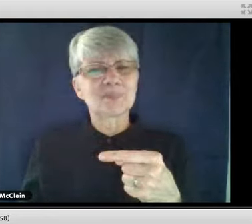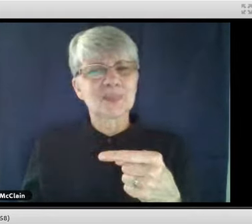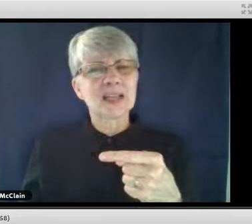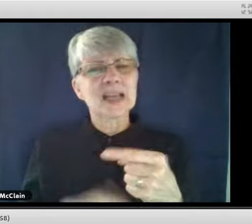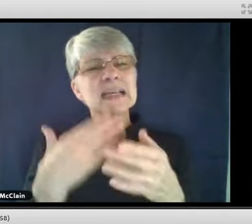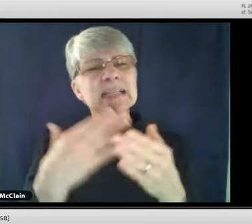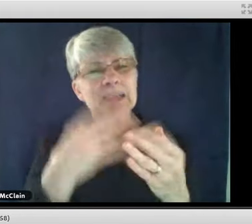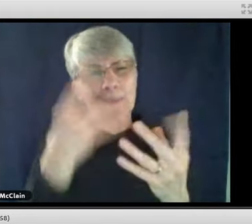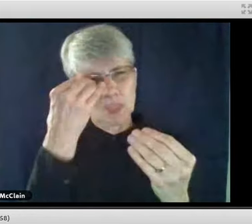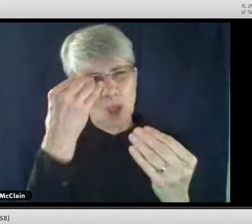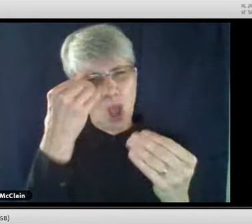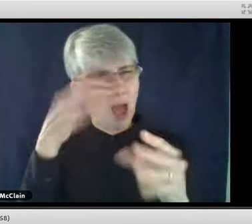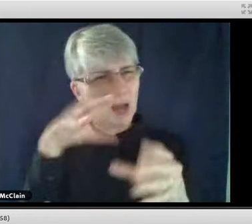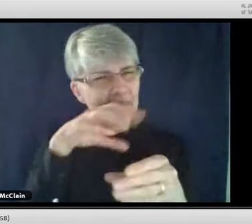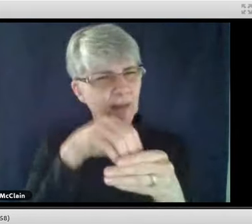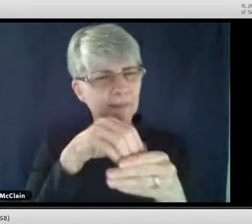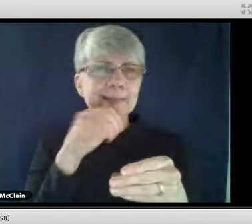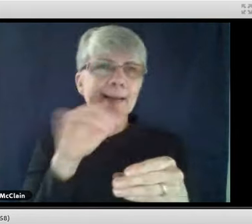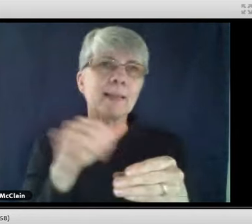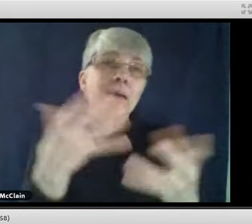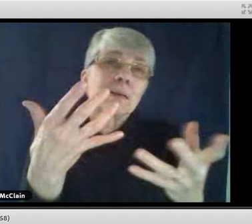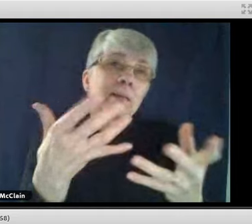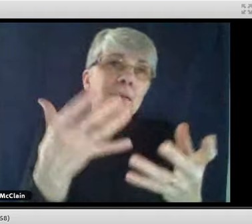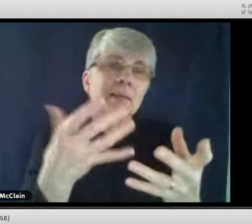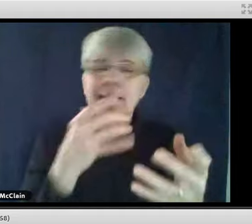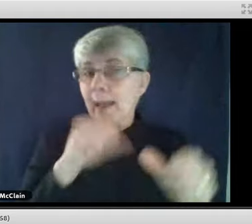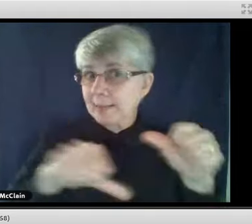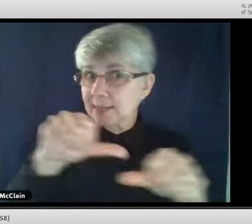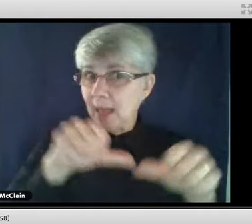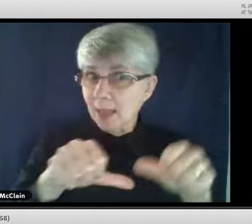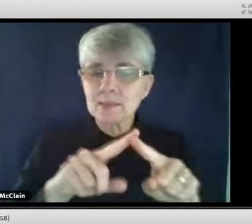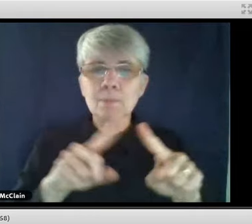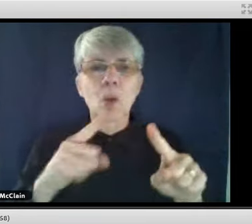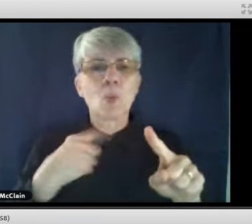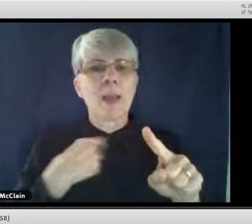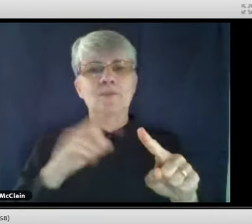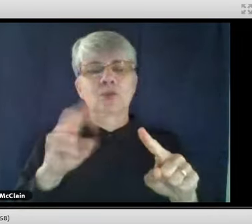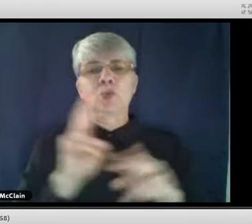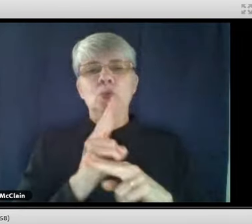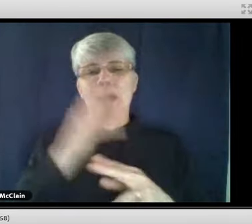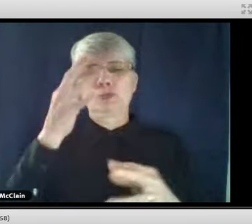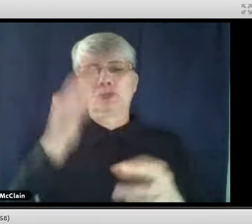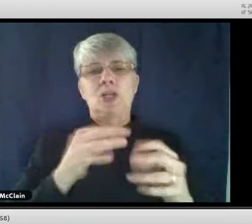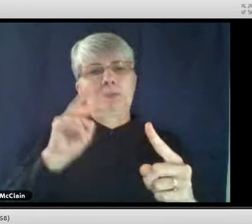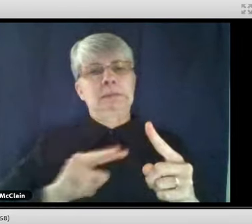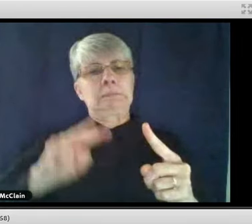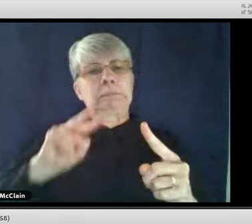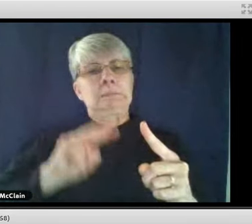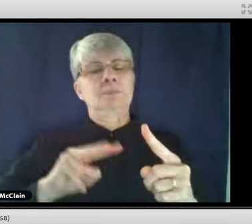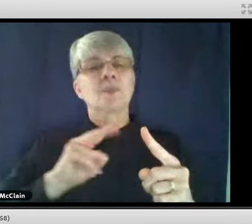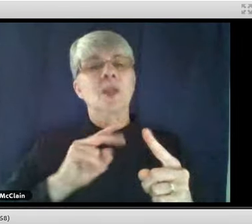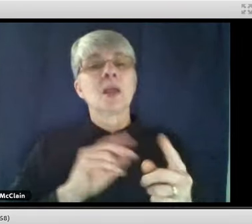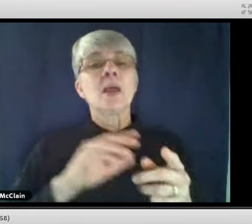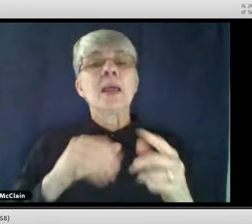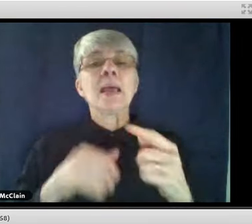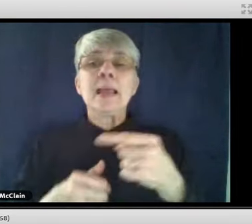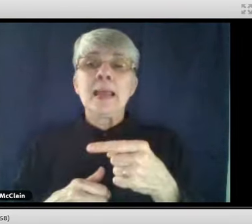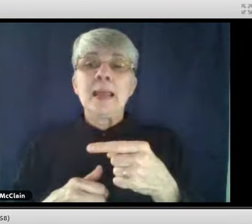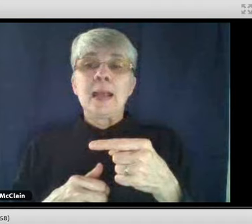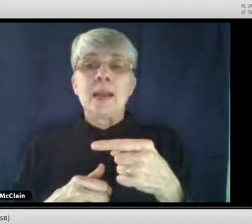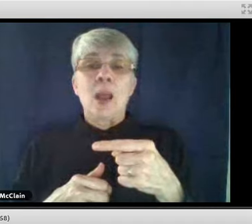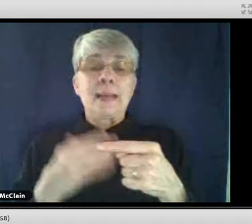thought involved, right? This is not kind of like, it's not a science, right? We have to use our judgment. But once we get past